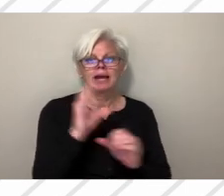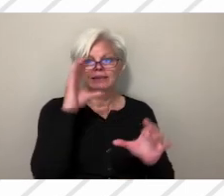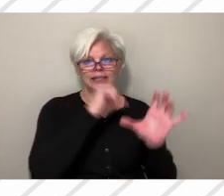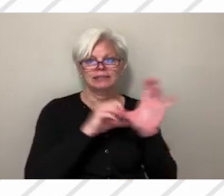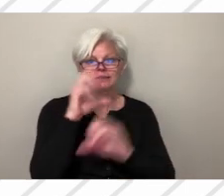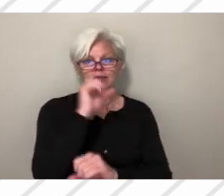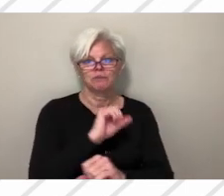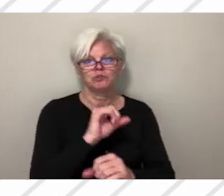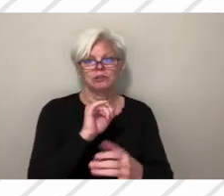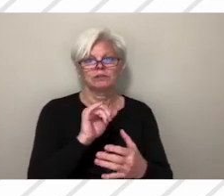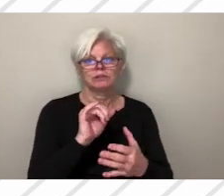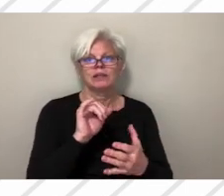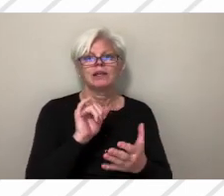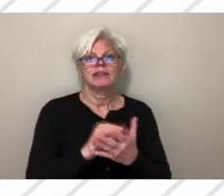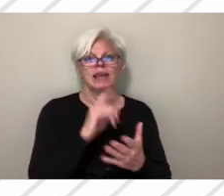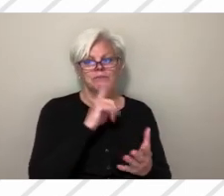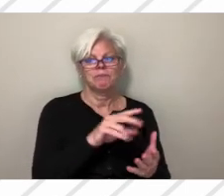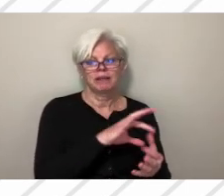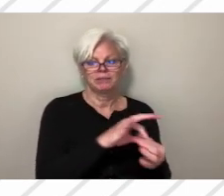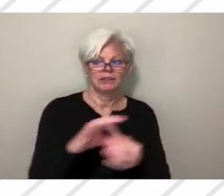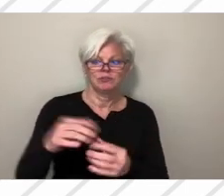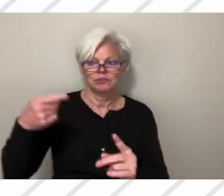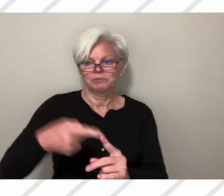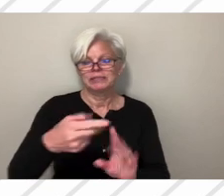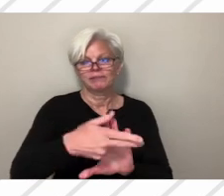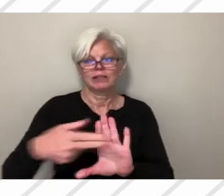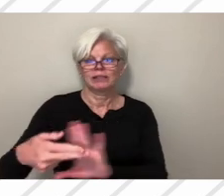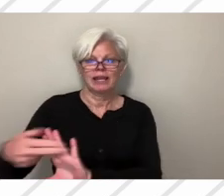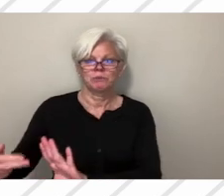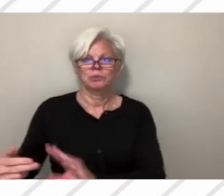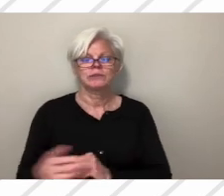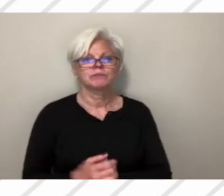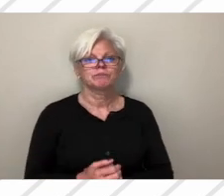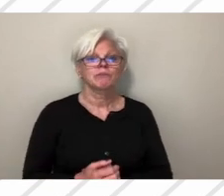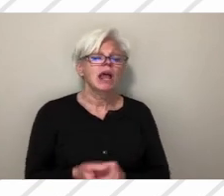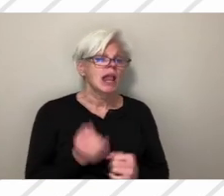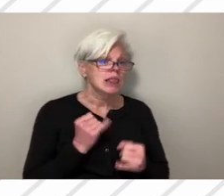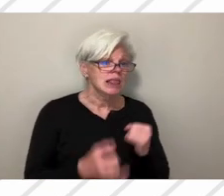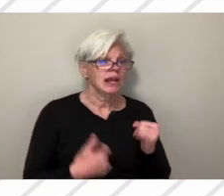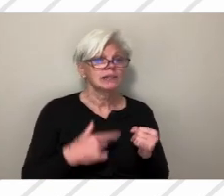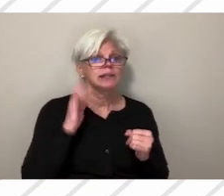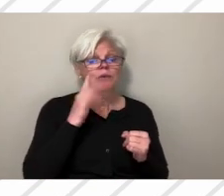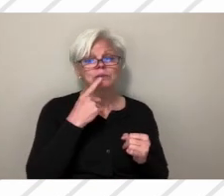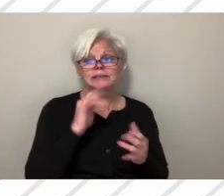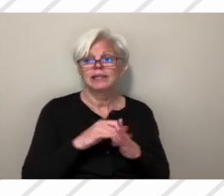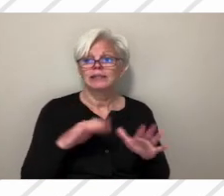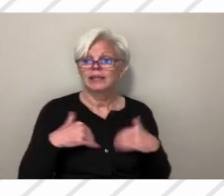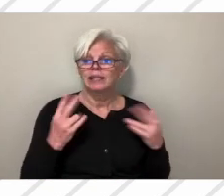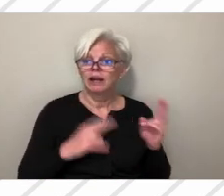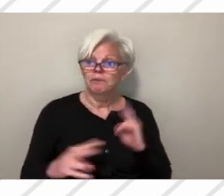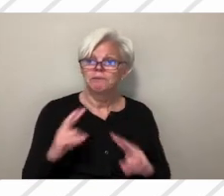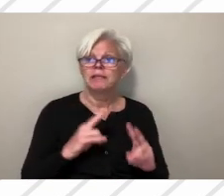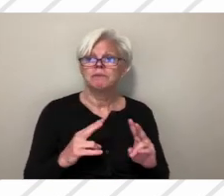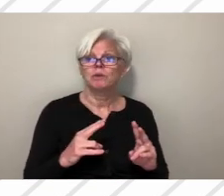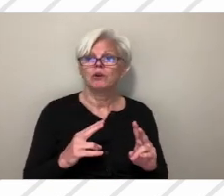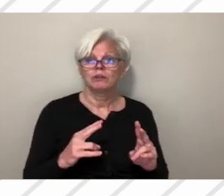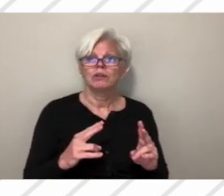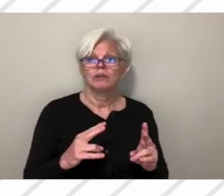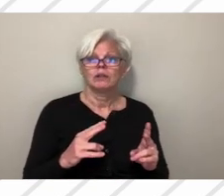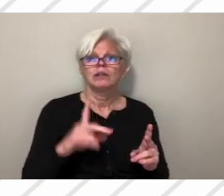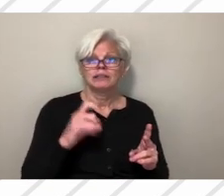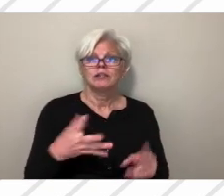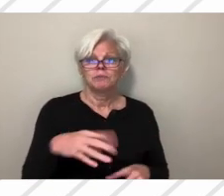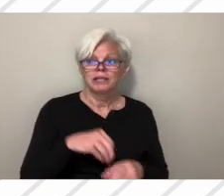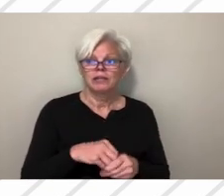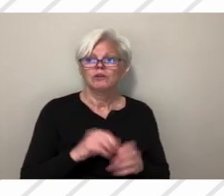attached to particular labels or zip codes. Last, I'll say that young people, I think in particular, need to be included in